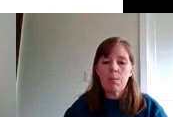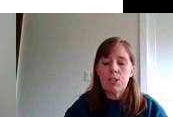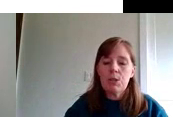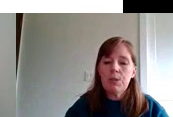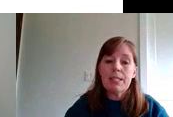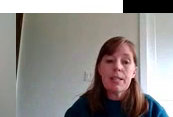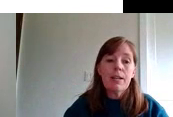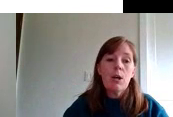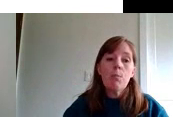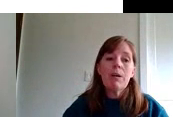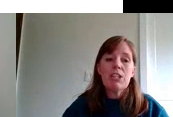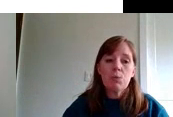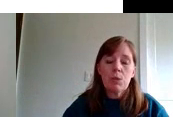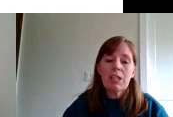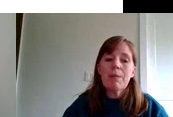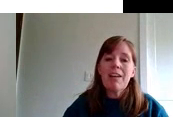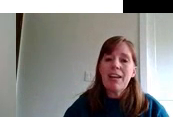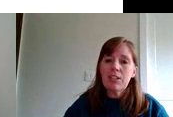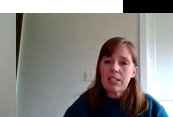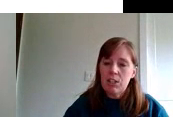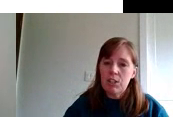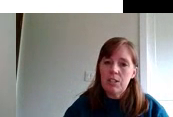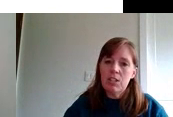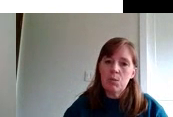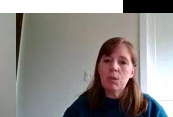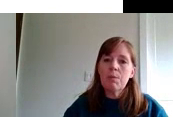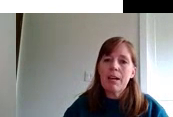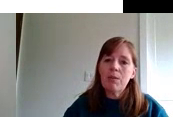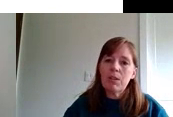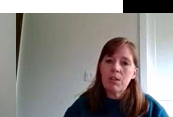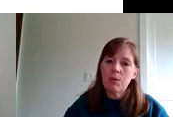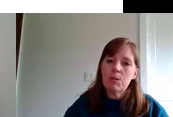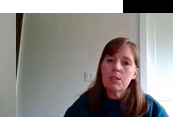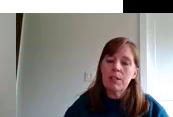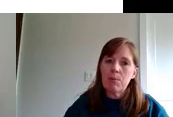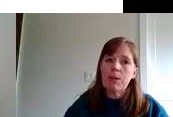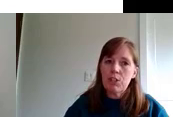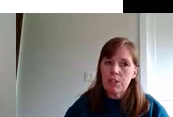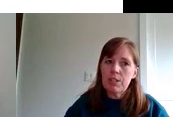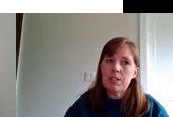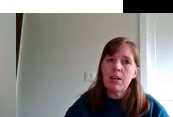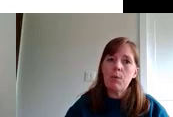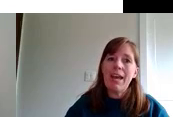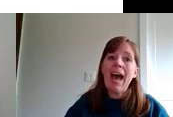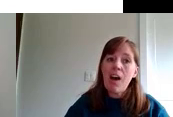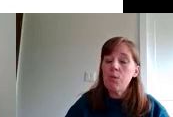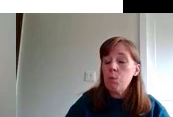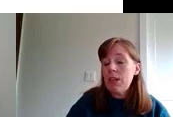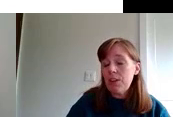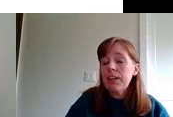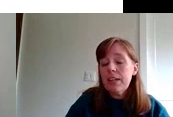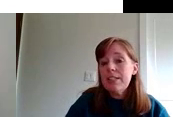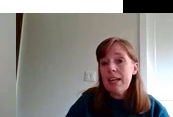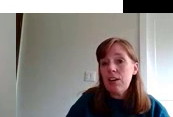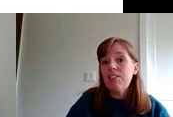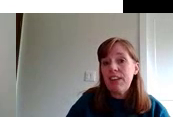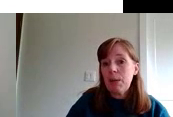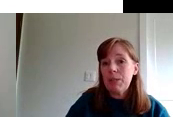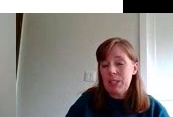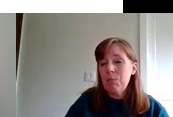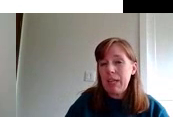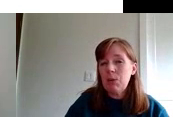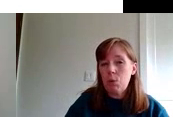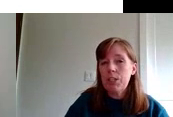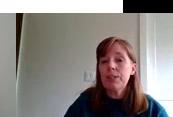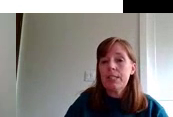all these opportunities. But it's really about those connections. It's really about those collaborations that we have with our kids and